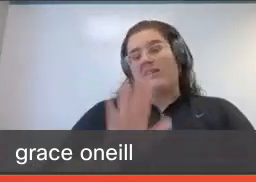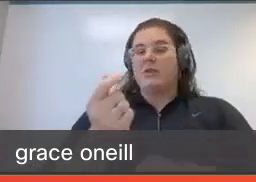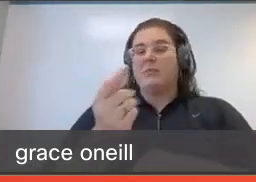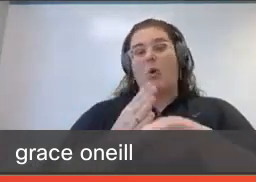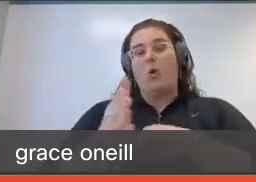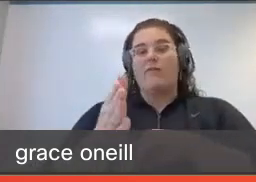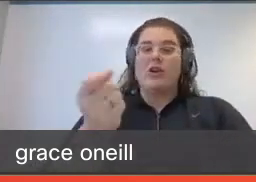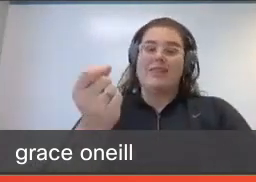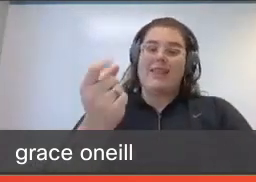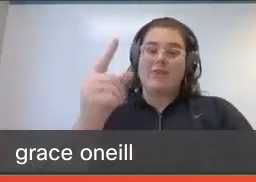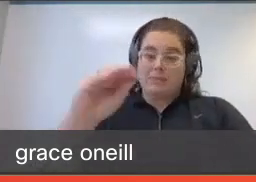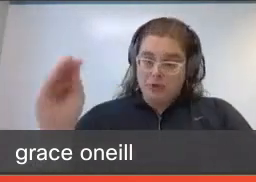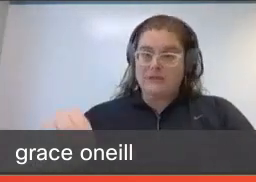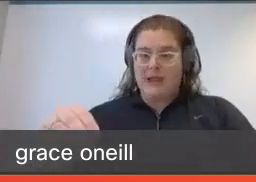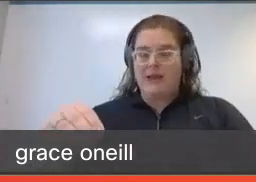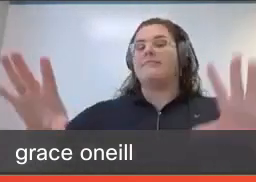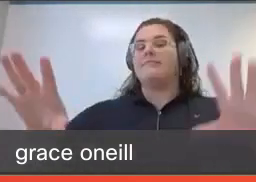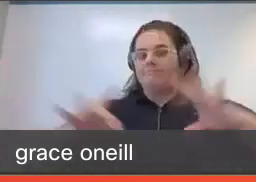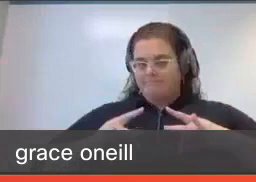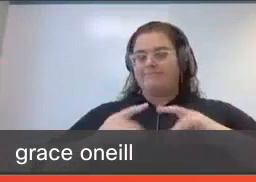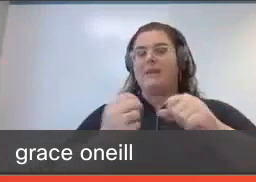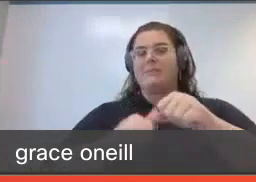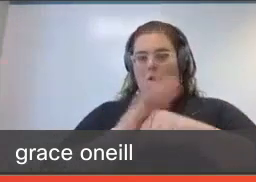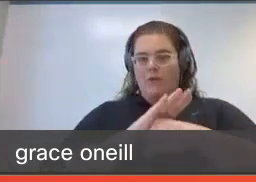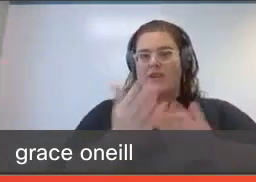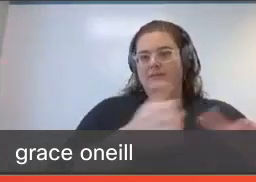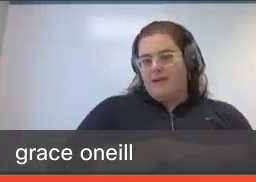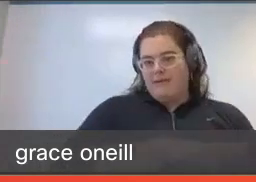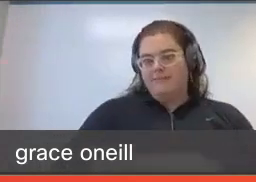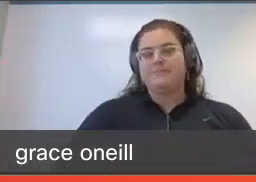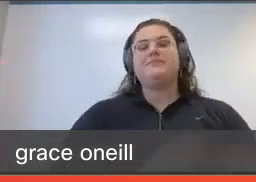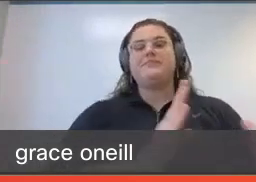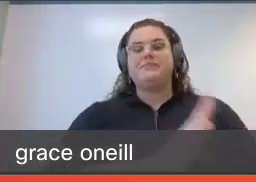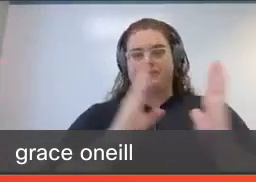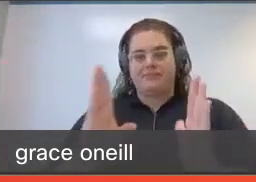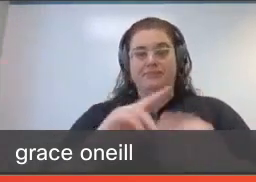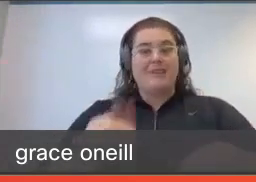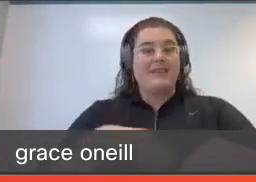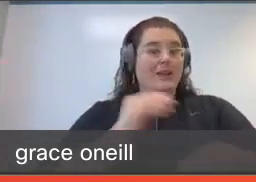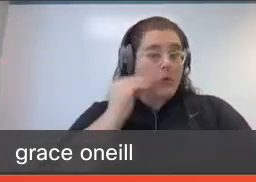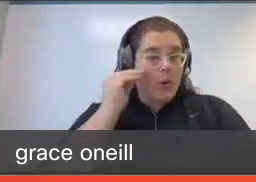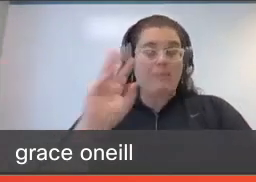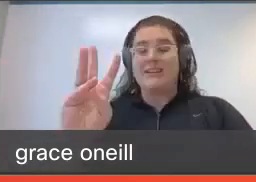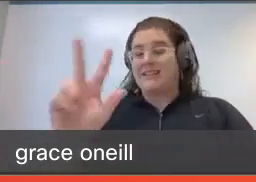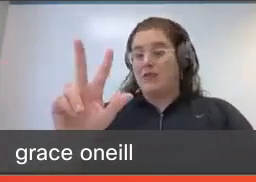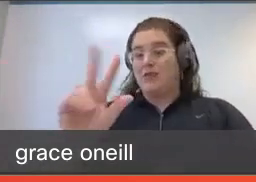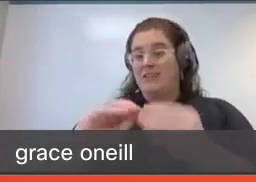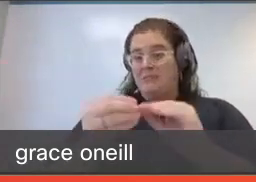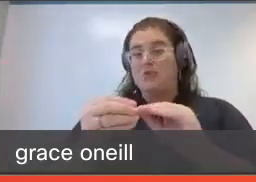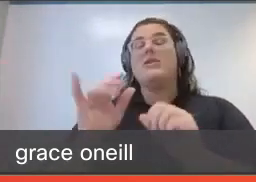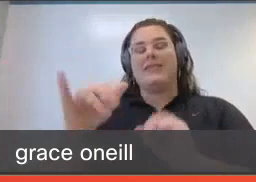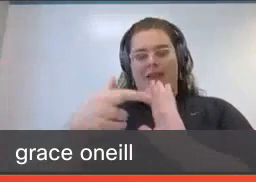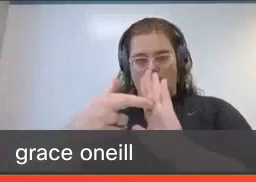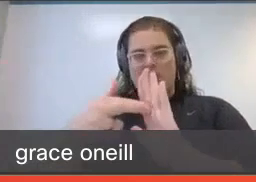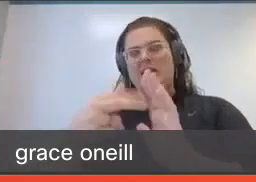a confirmed COVID death. In natural homes, the 63 people represent just under